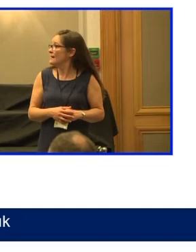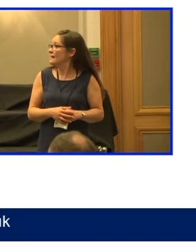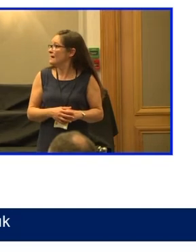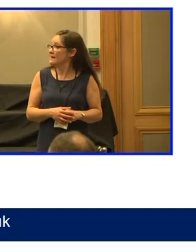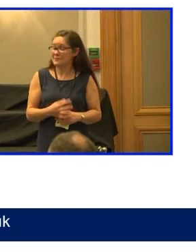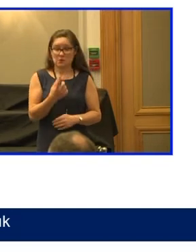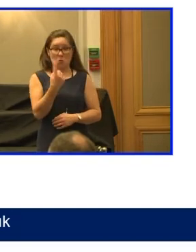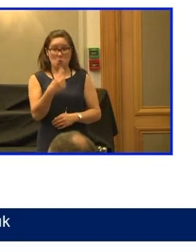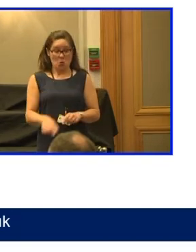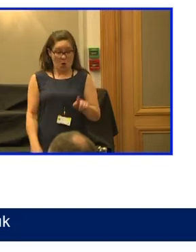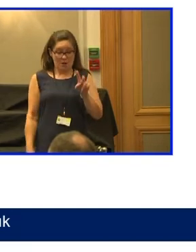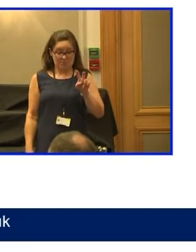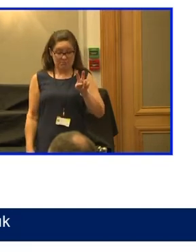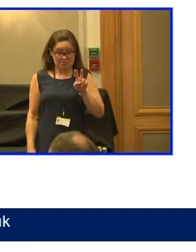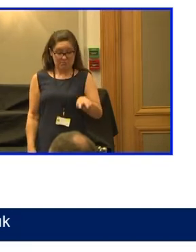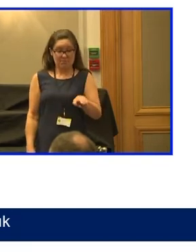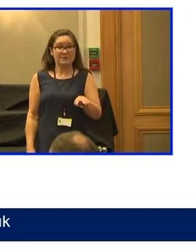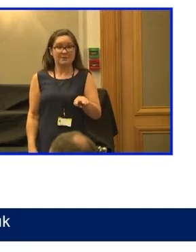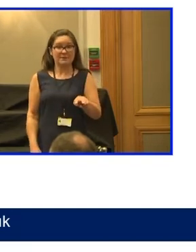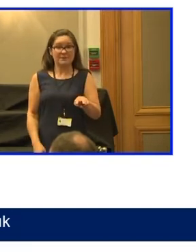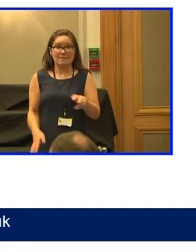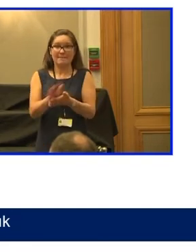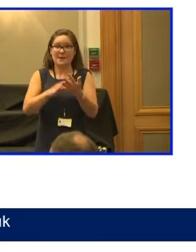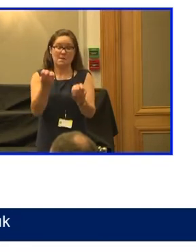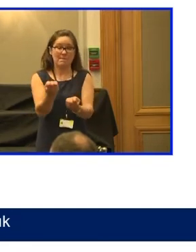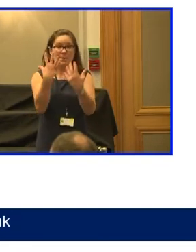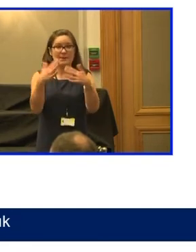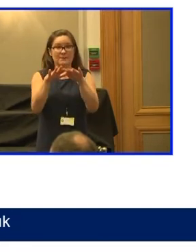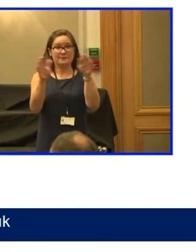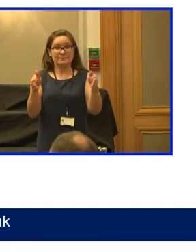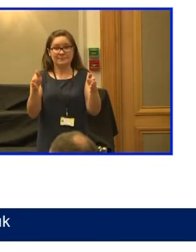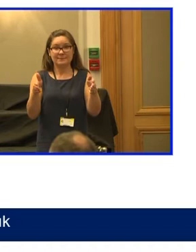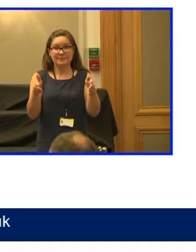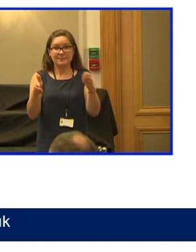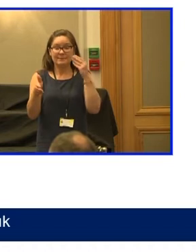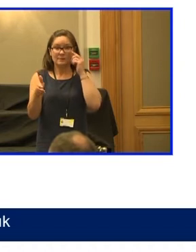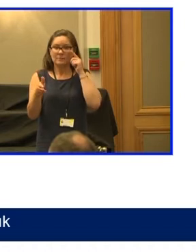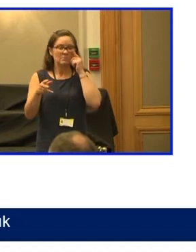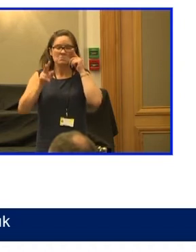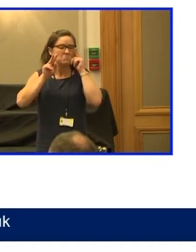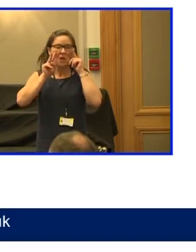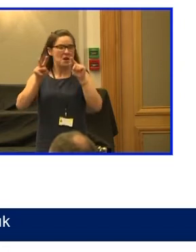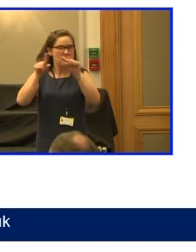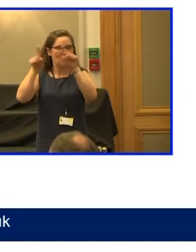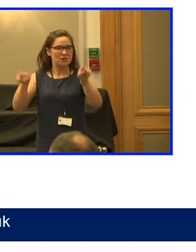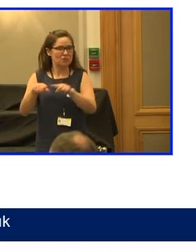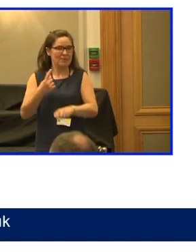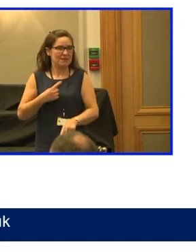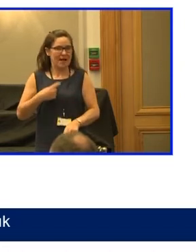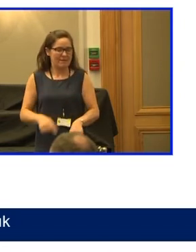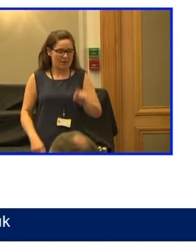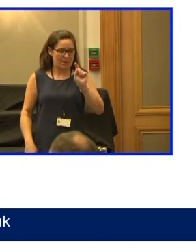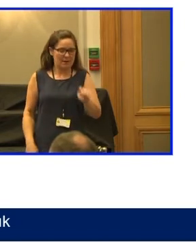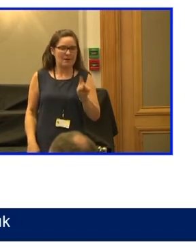there in one, well, two keystrokes, has got to the desktop. And I'm not looking at the screen, I promise, for anyone who's not, I'm just gonna press the Windows